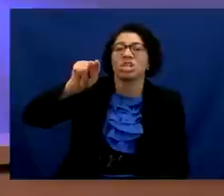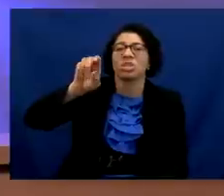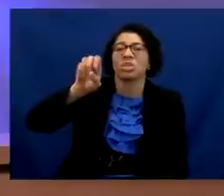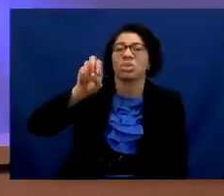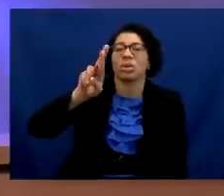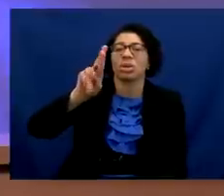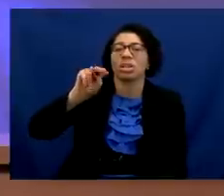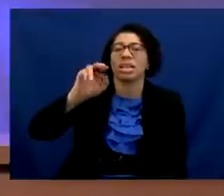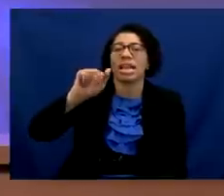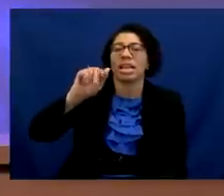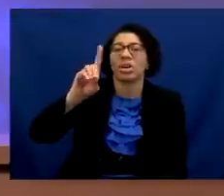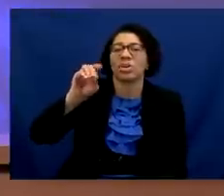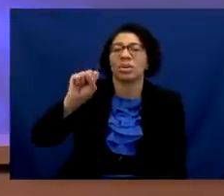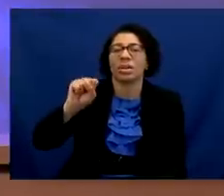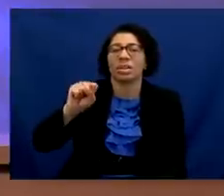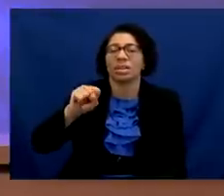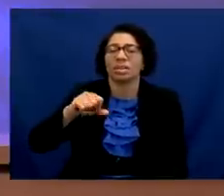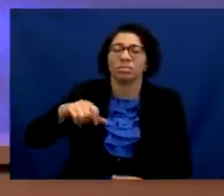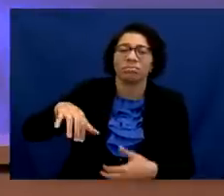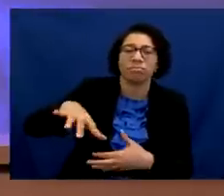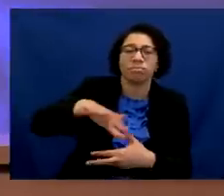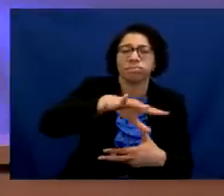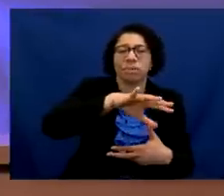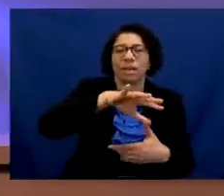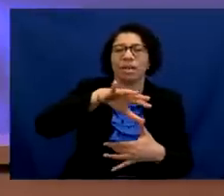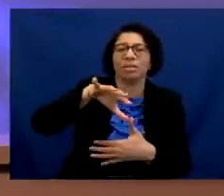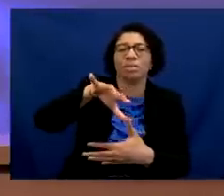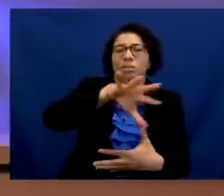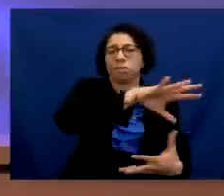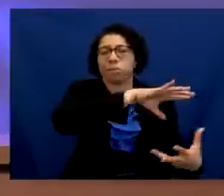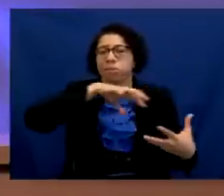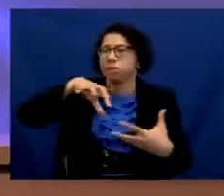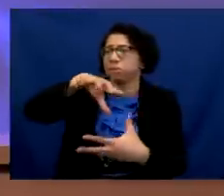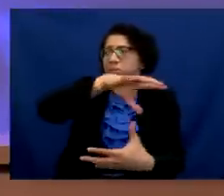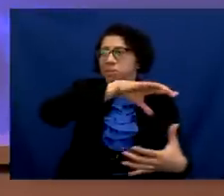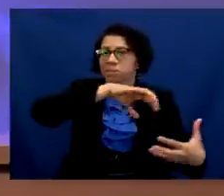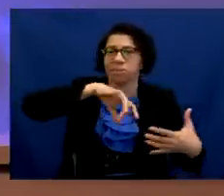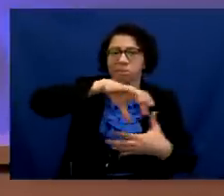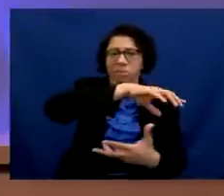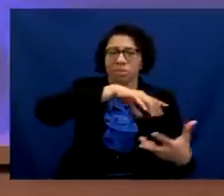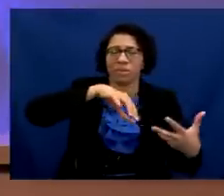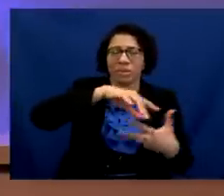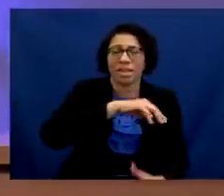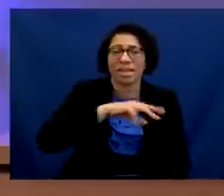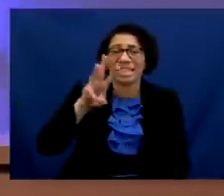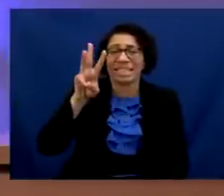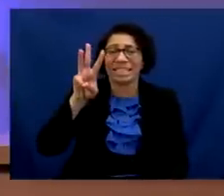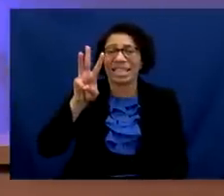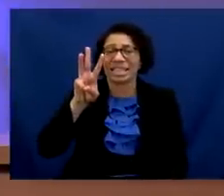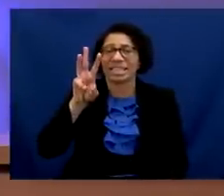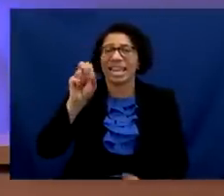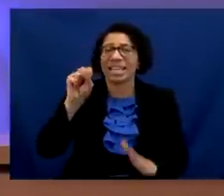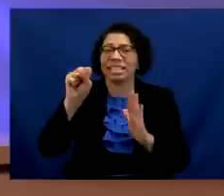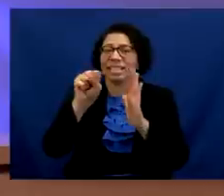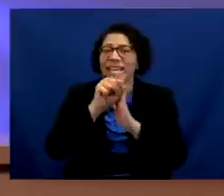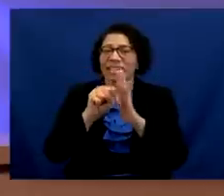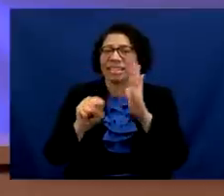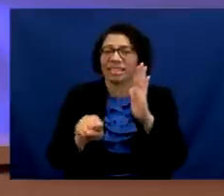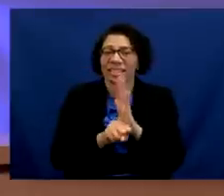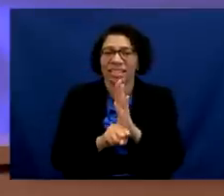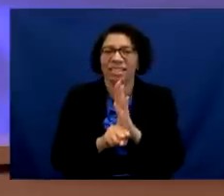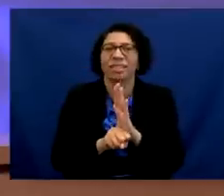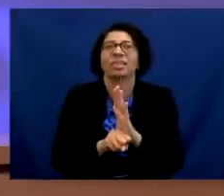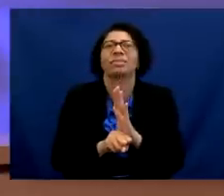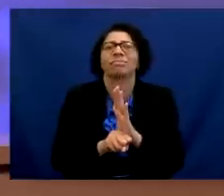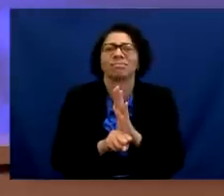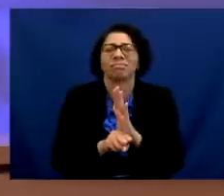six states. And you know how we roll at Wheeler Avenue. We've got to do our best to help in the recovery of those brothers and sisters in those states. You'll